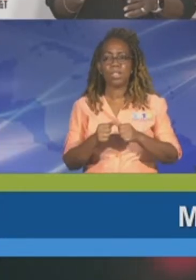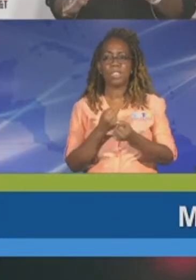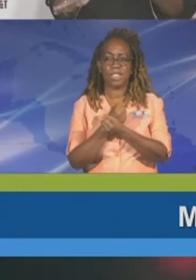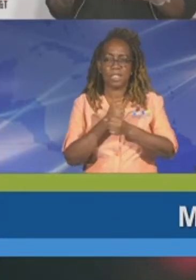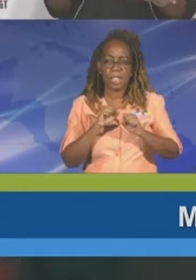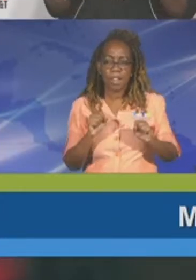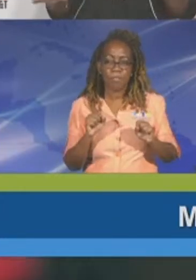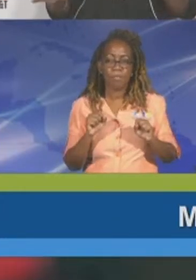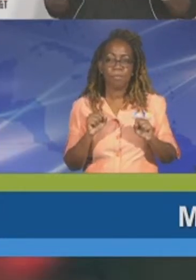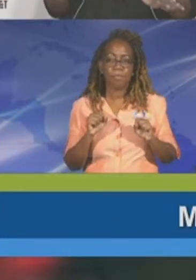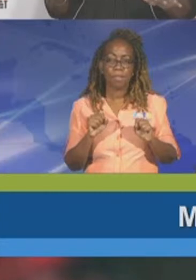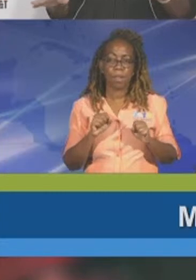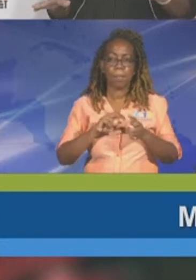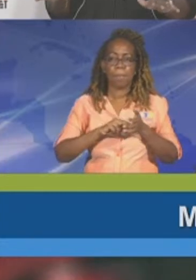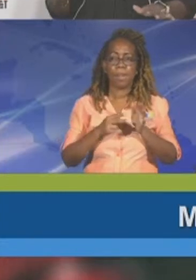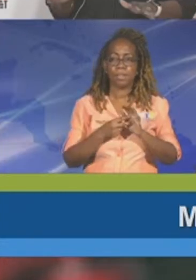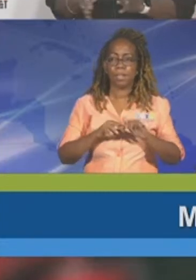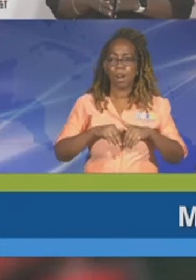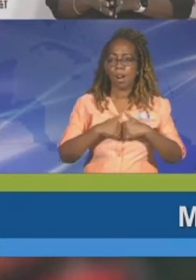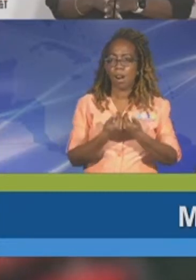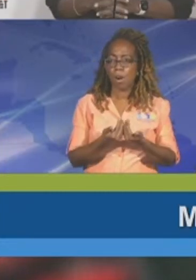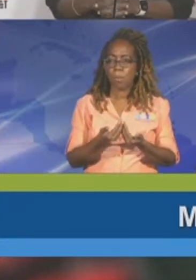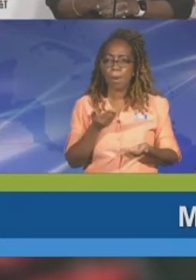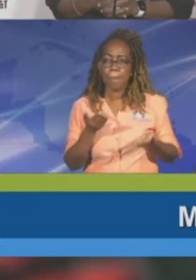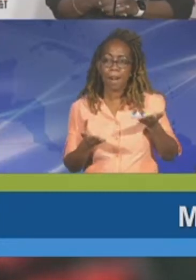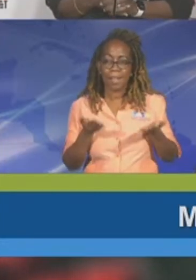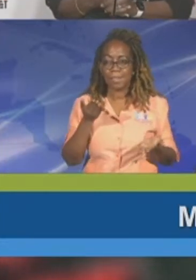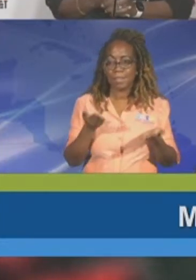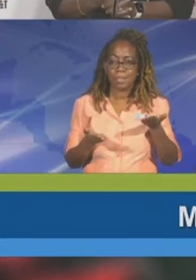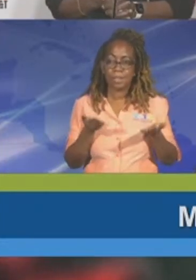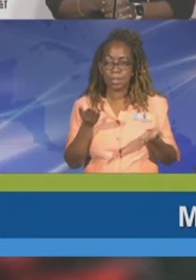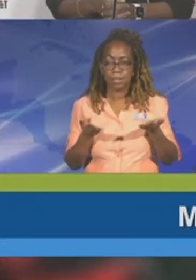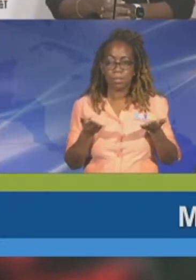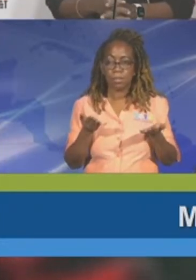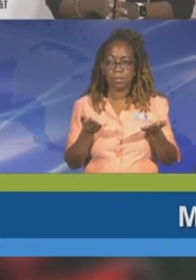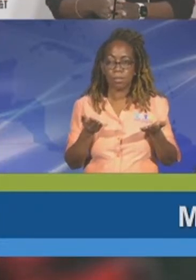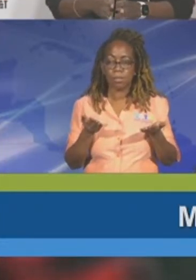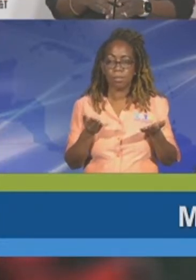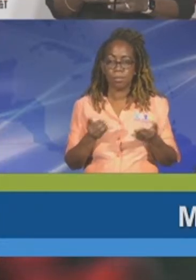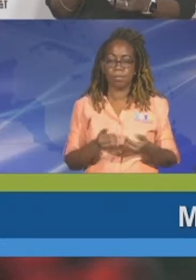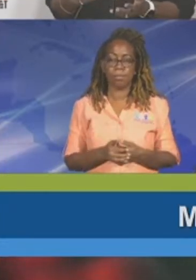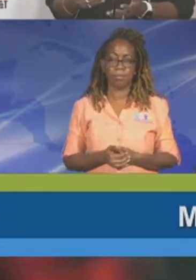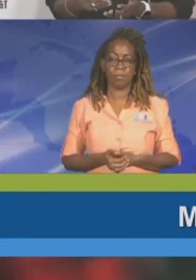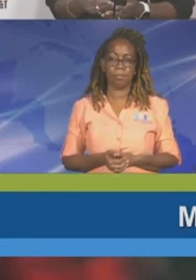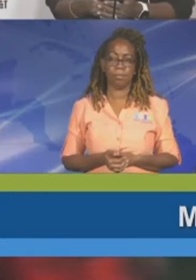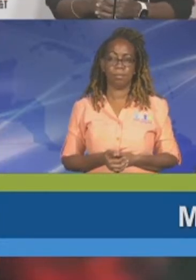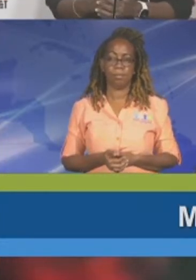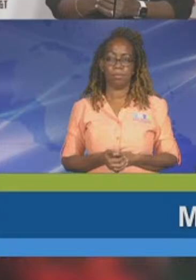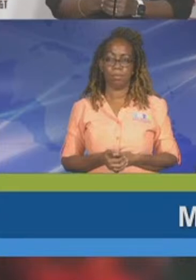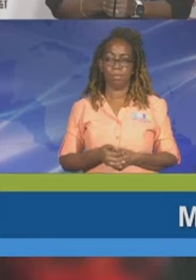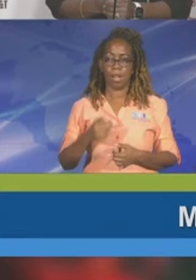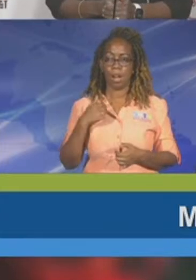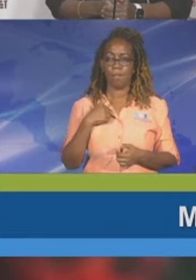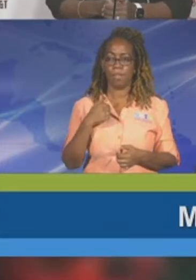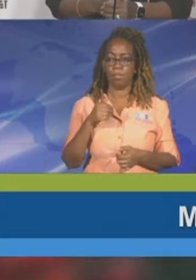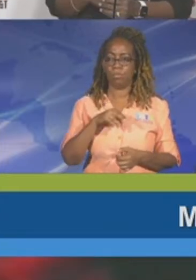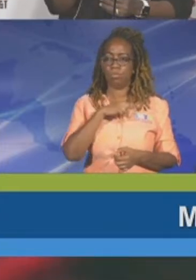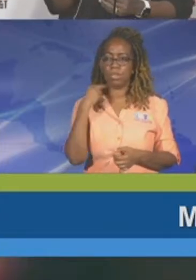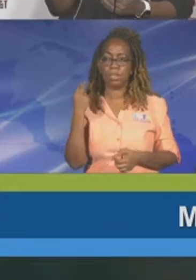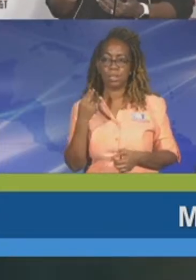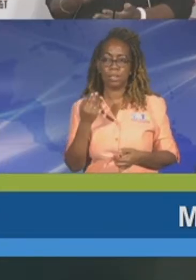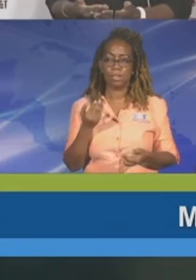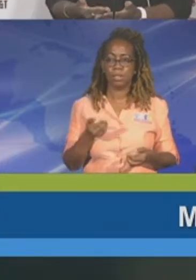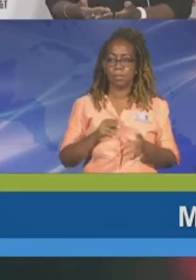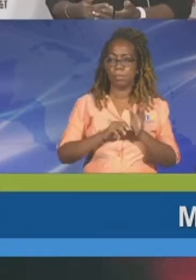function of how well we balance those two types of factors in our lives. In other words, there are risk factors such